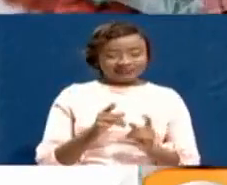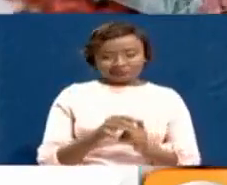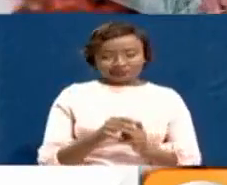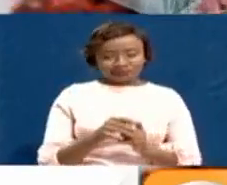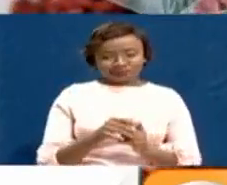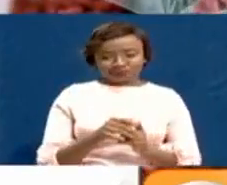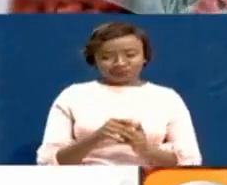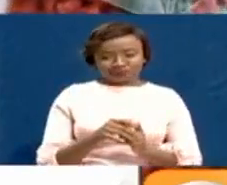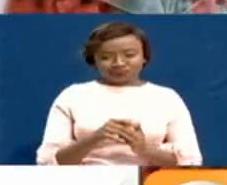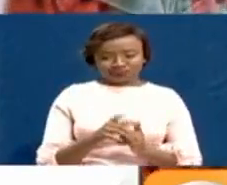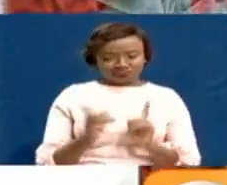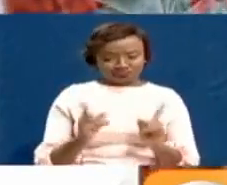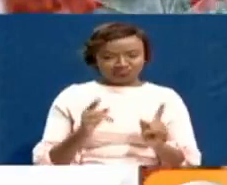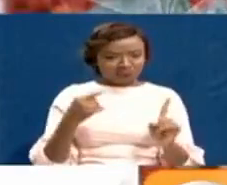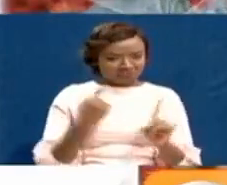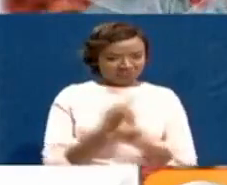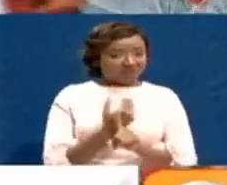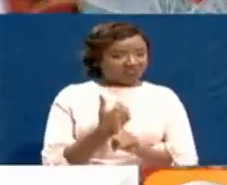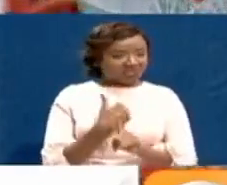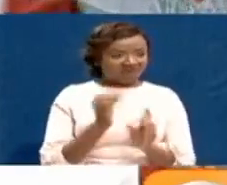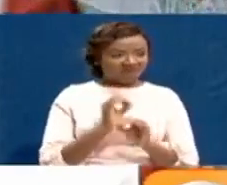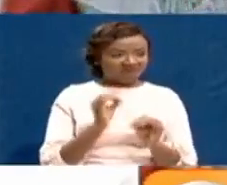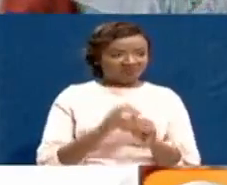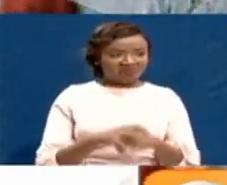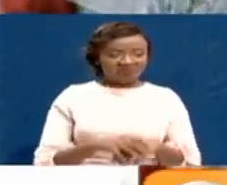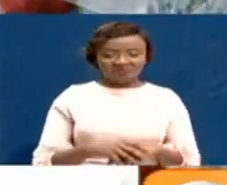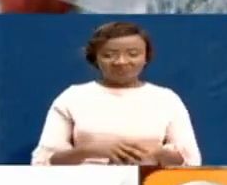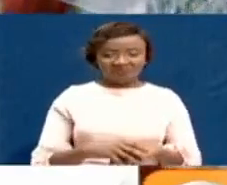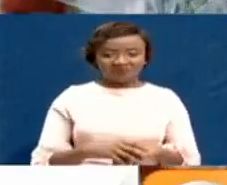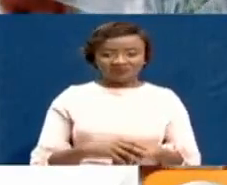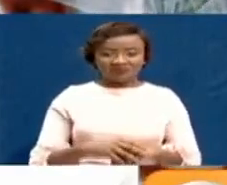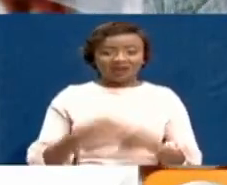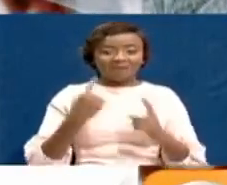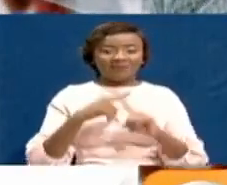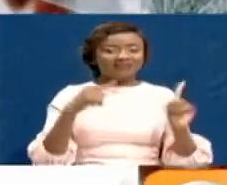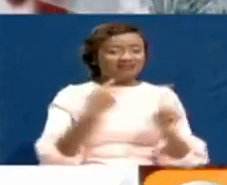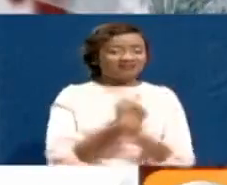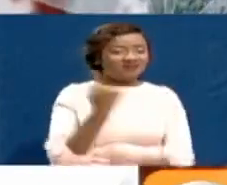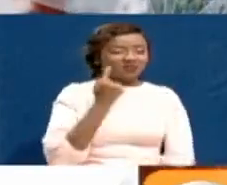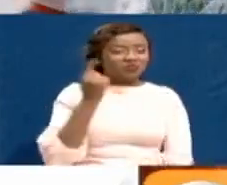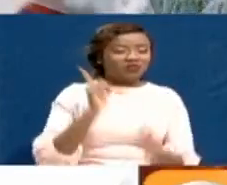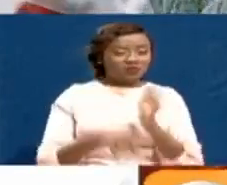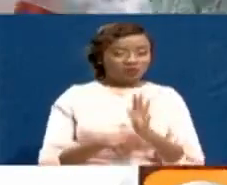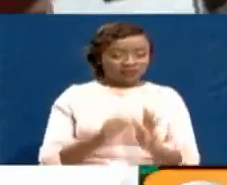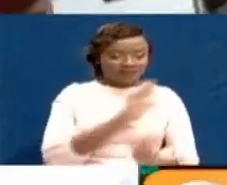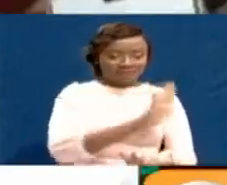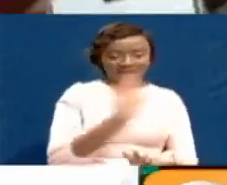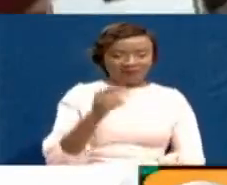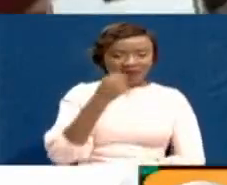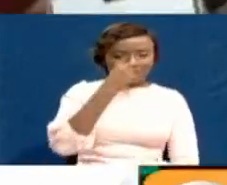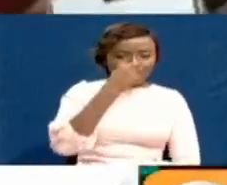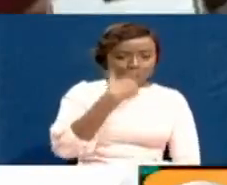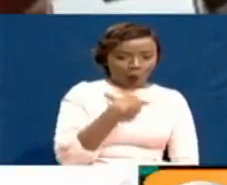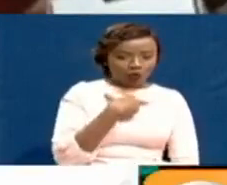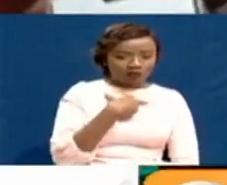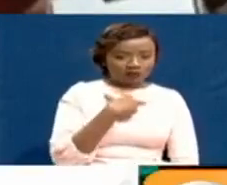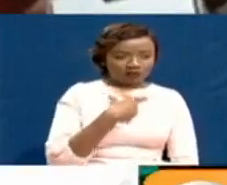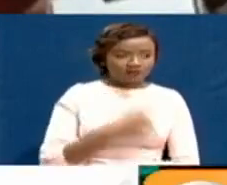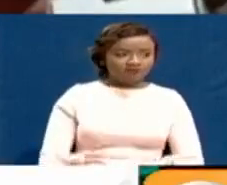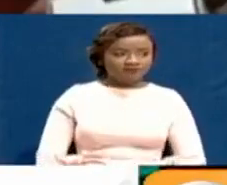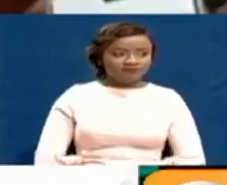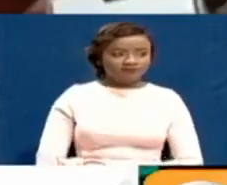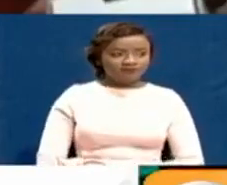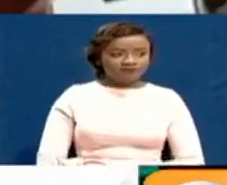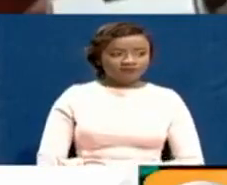difference. But there could be a difference in the expression, the amount of these receptors with age. So that